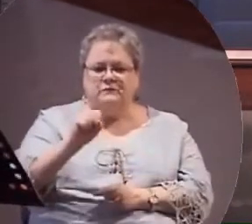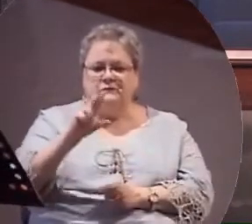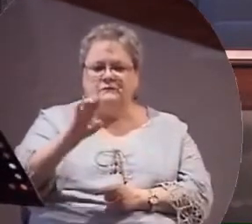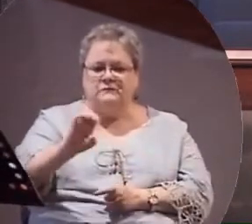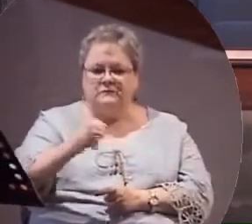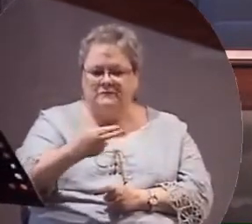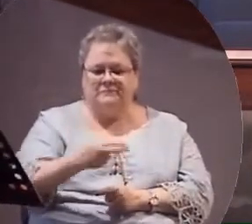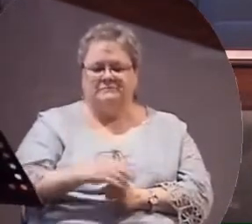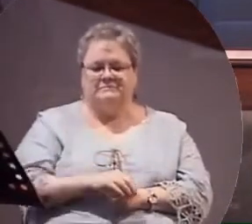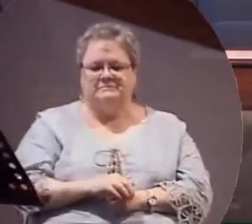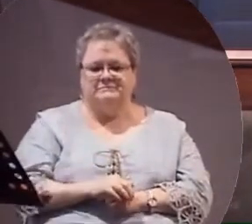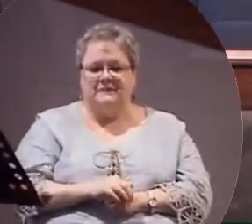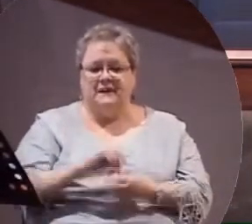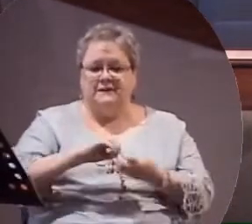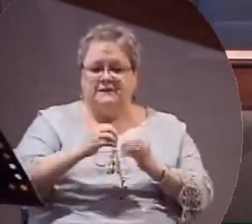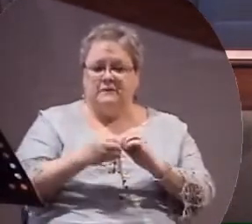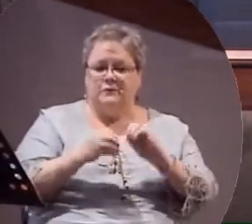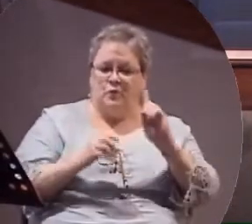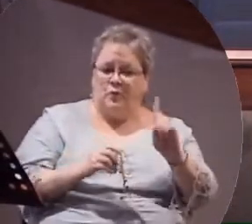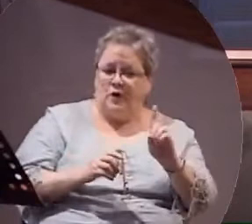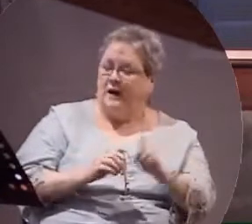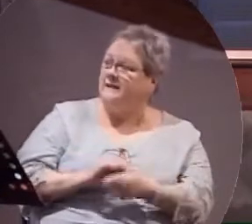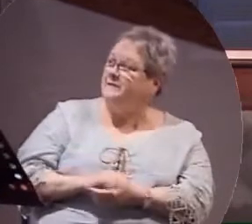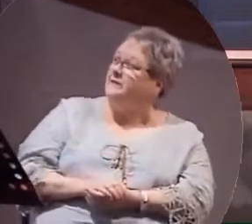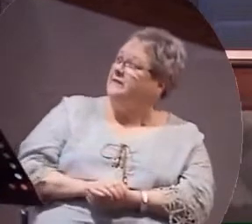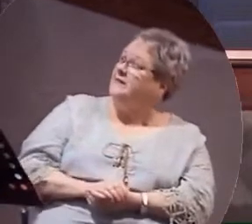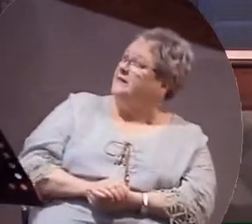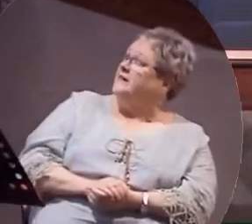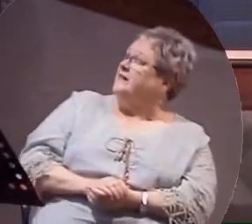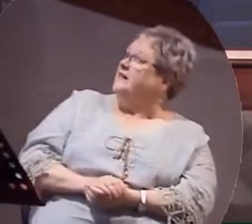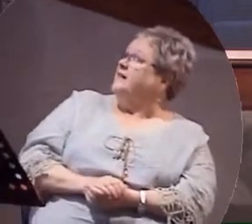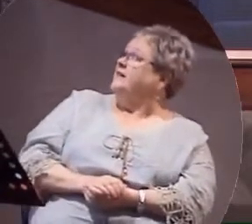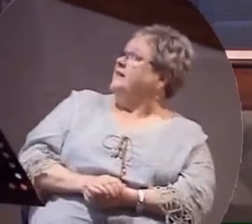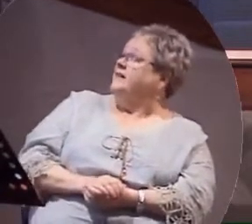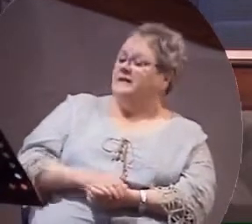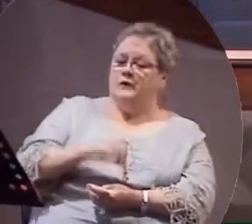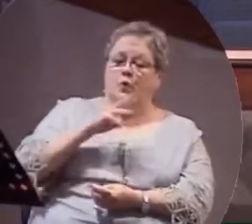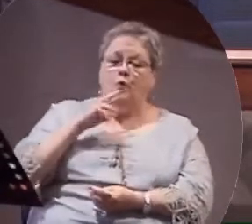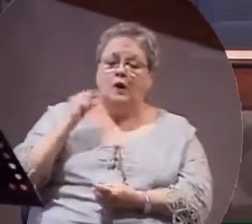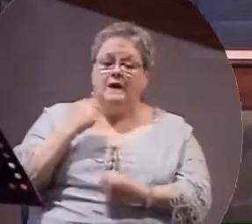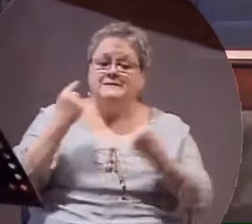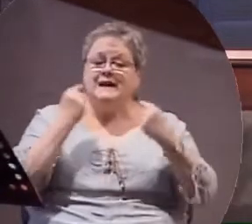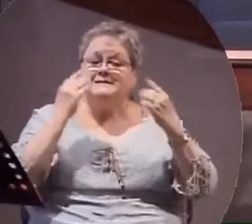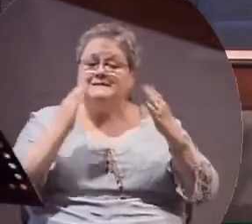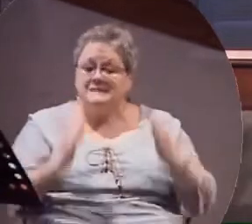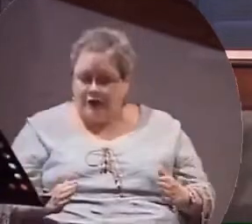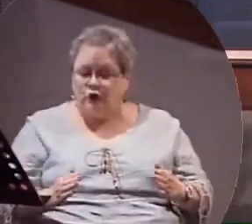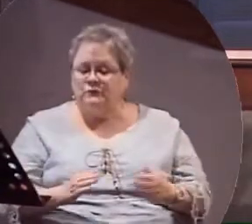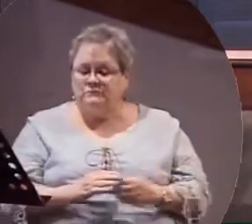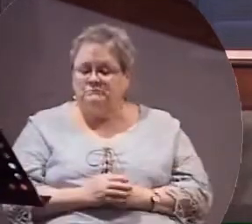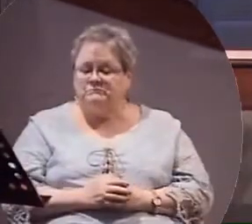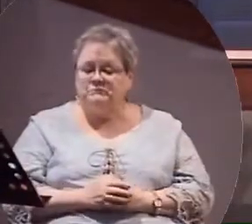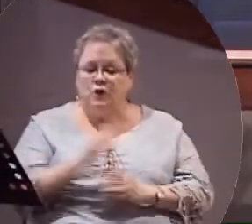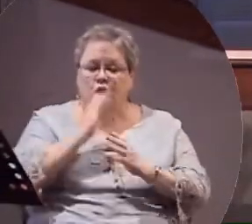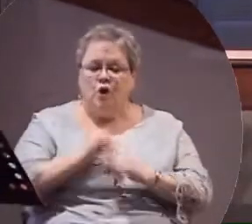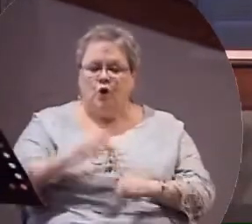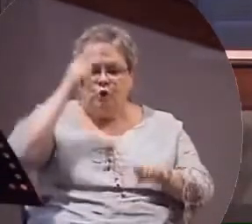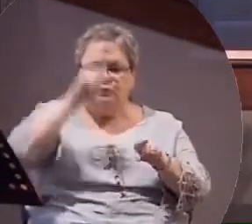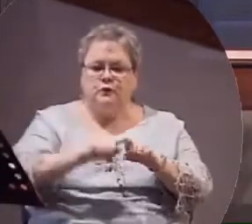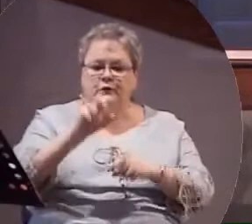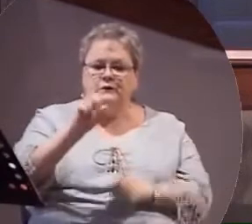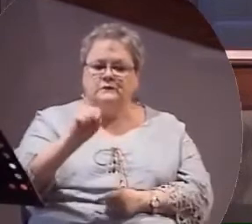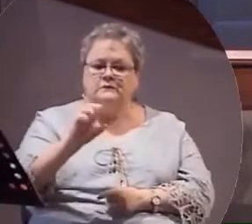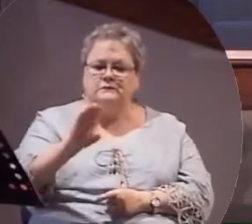right? Let's get started. Number one, old brother such was a sinner. Old brother